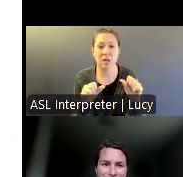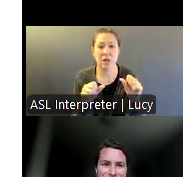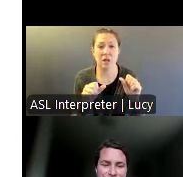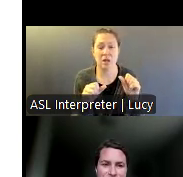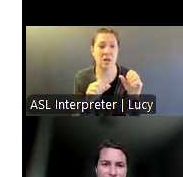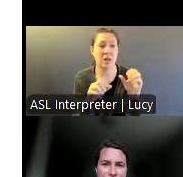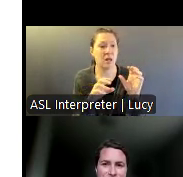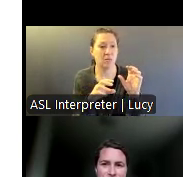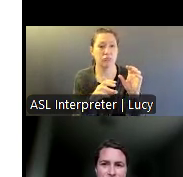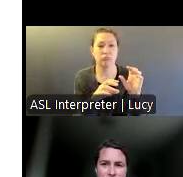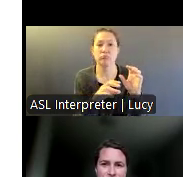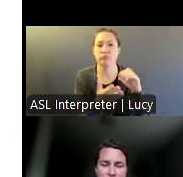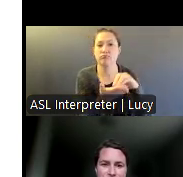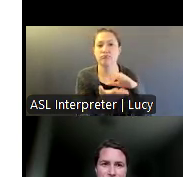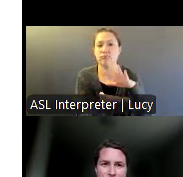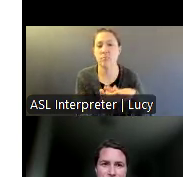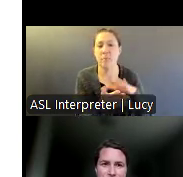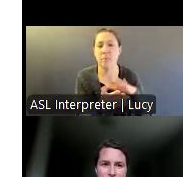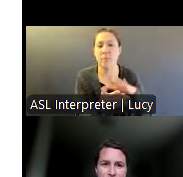it for the next one.